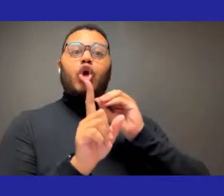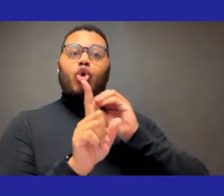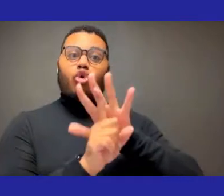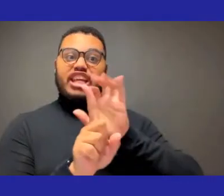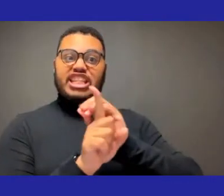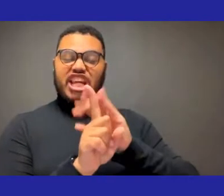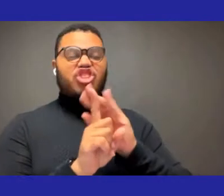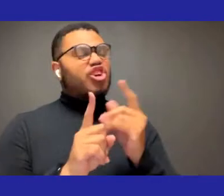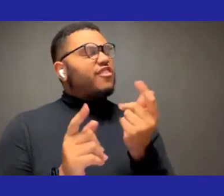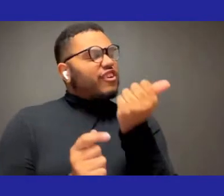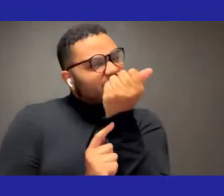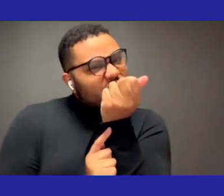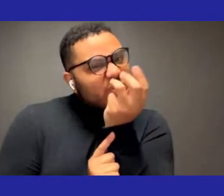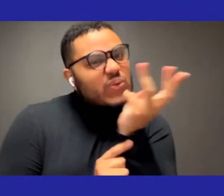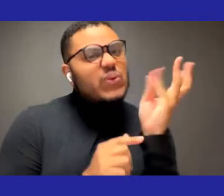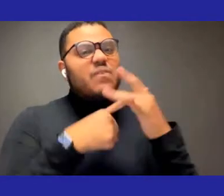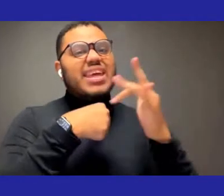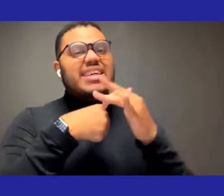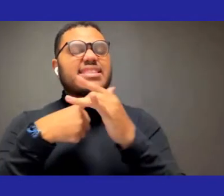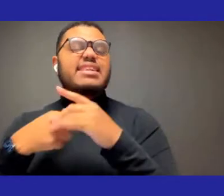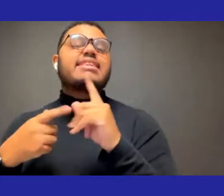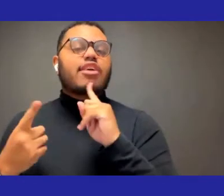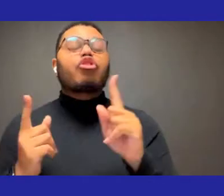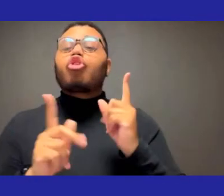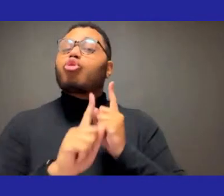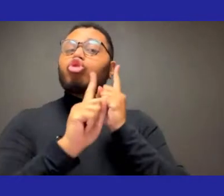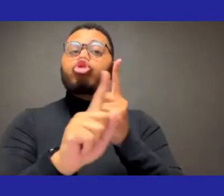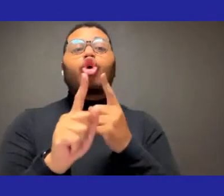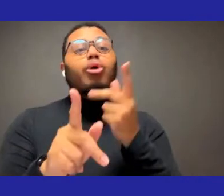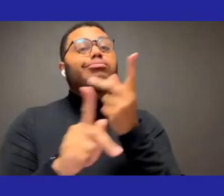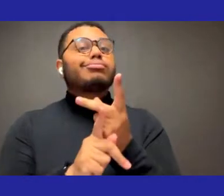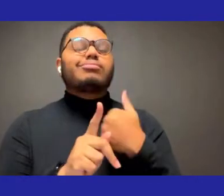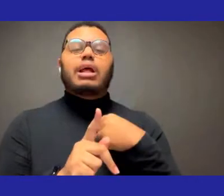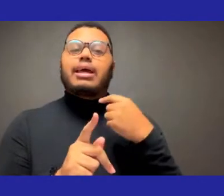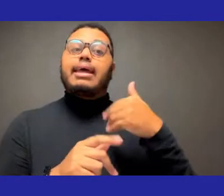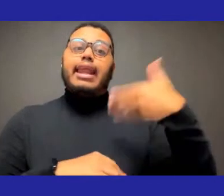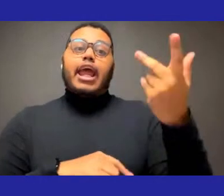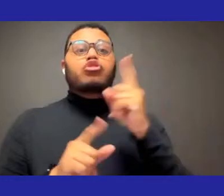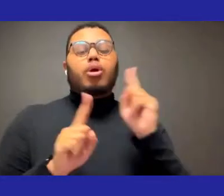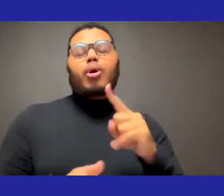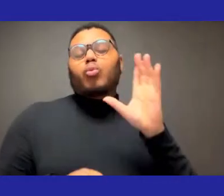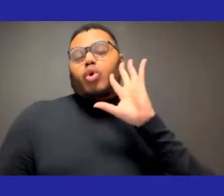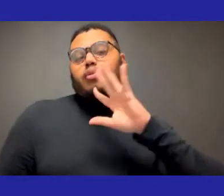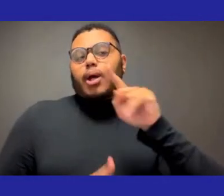goal is retention. So during our next report out, we'll talk a little bit about the new retention strategy that we're working